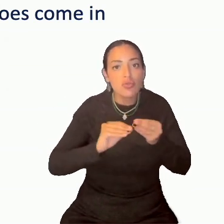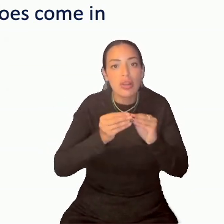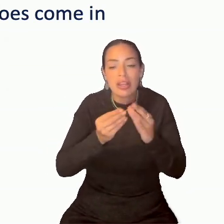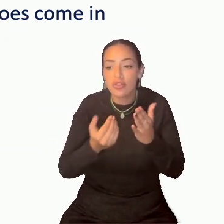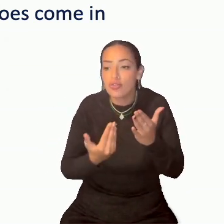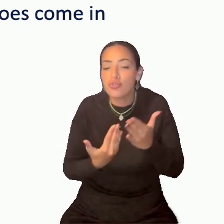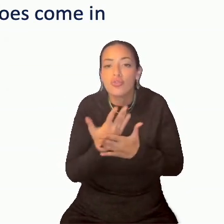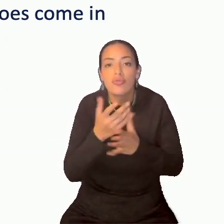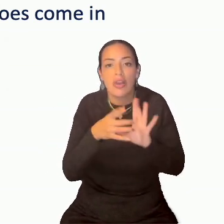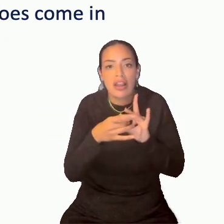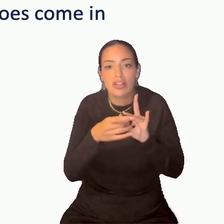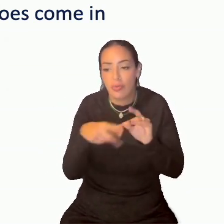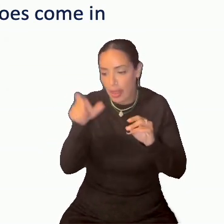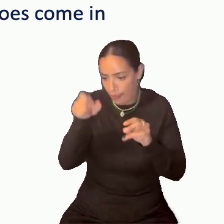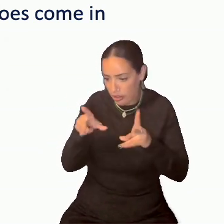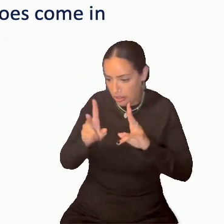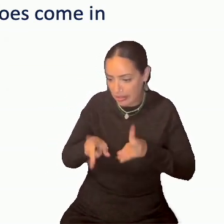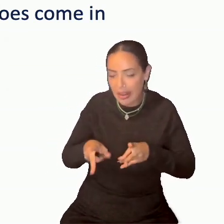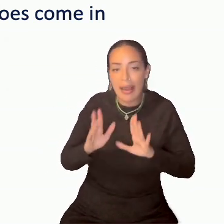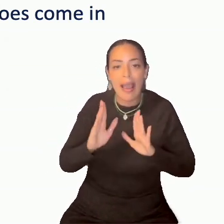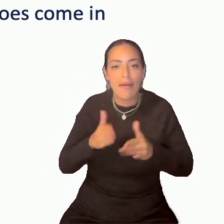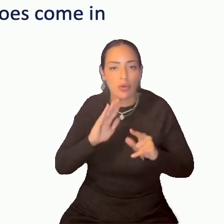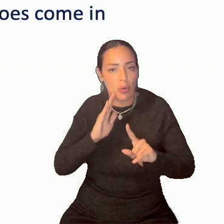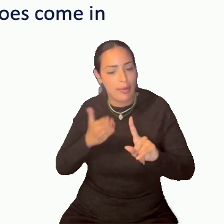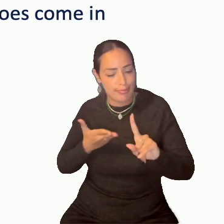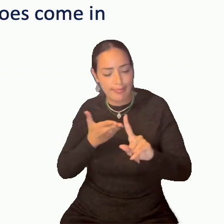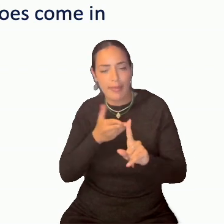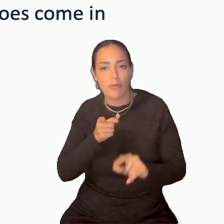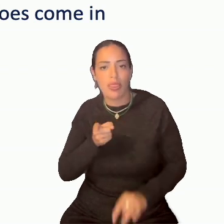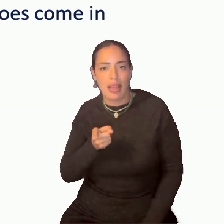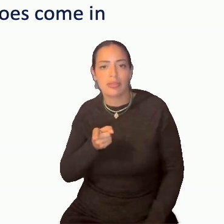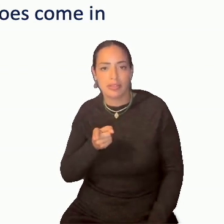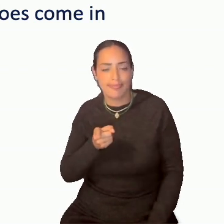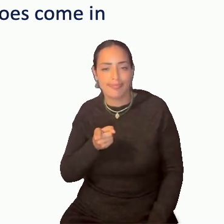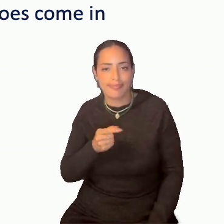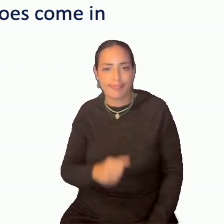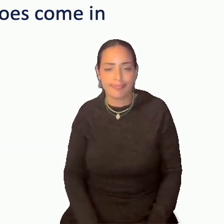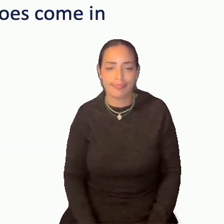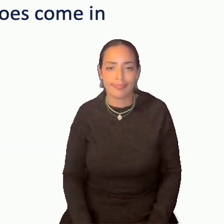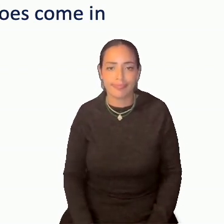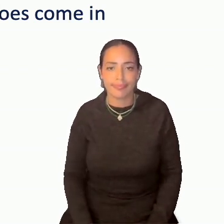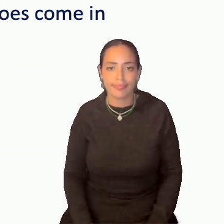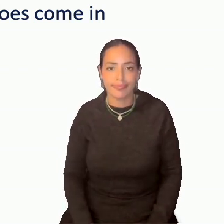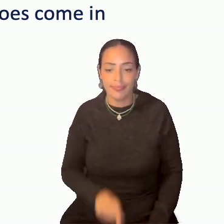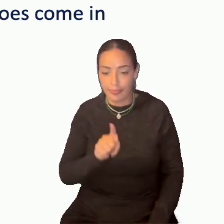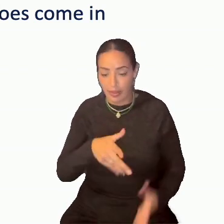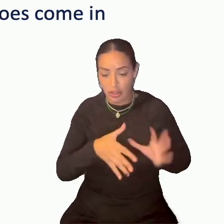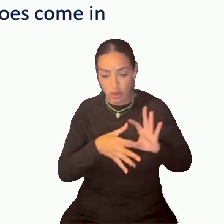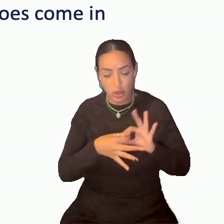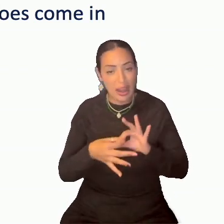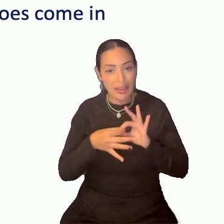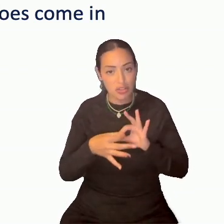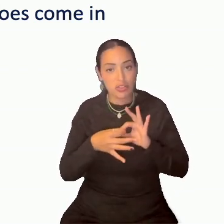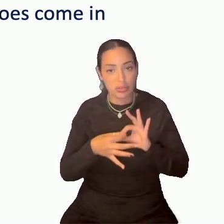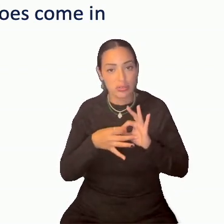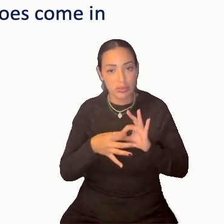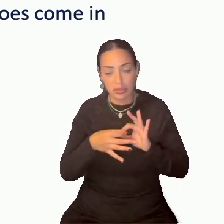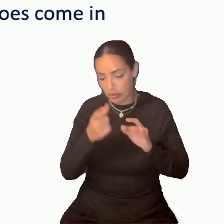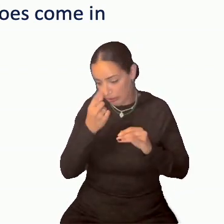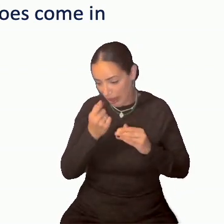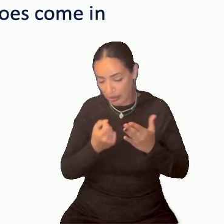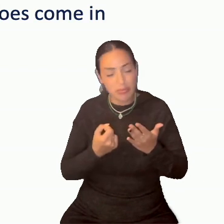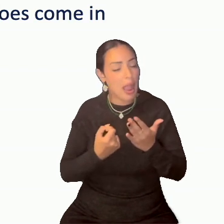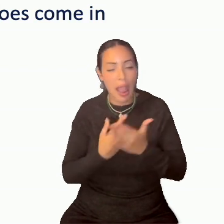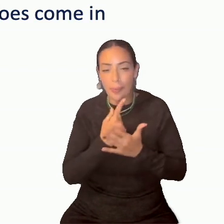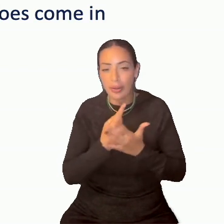died now and for the remainder of the life of those who are bereaved. Such connection and integration can and does come in many